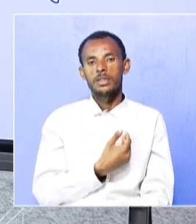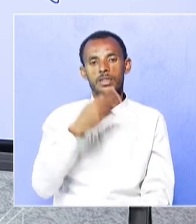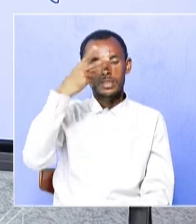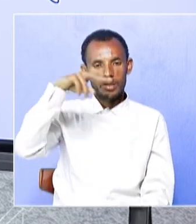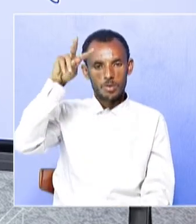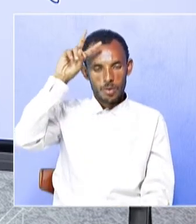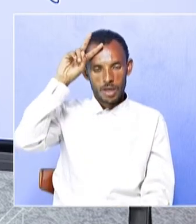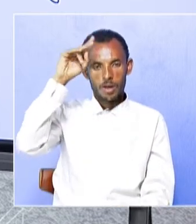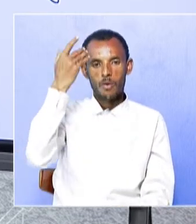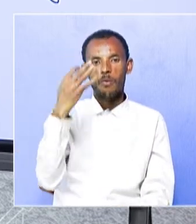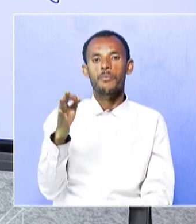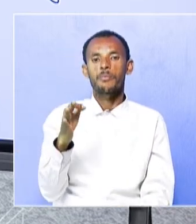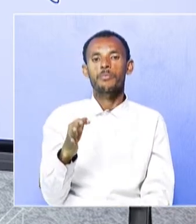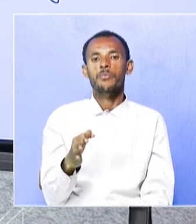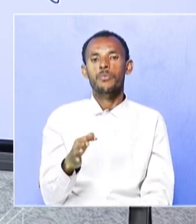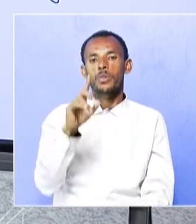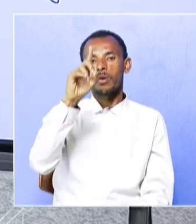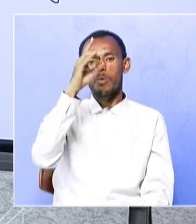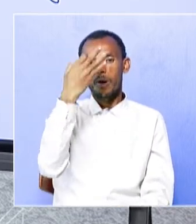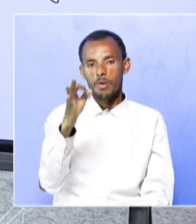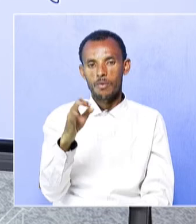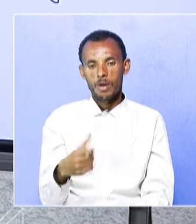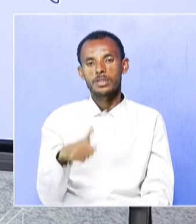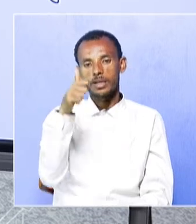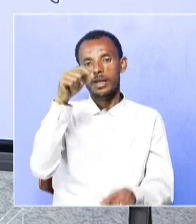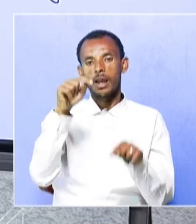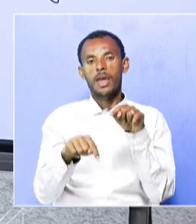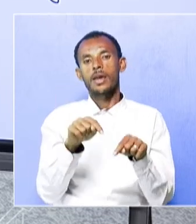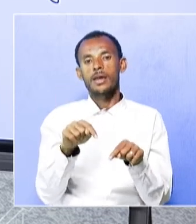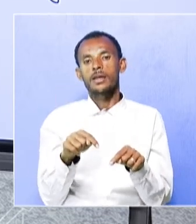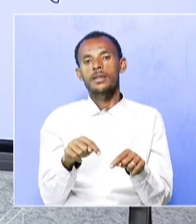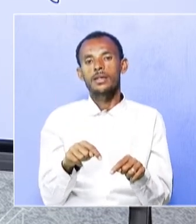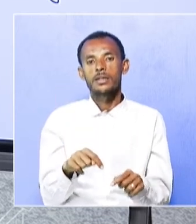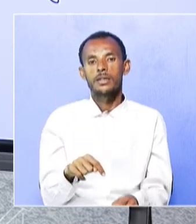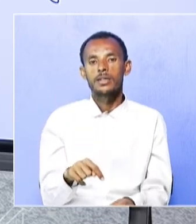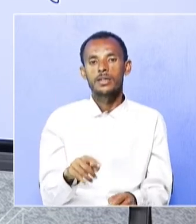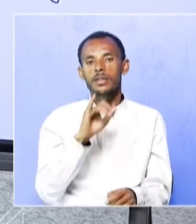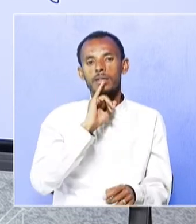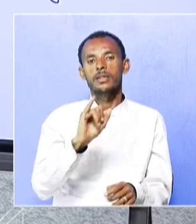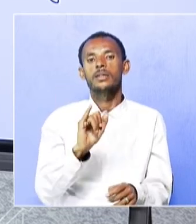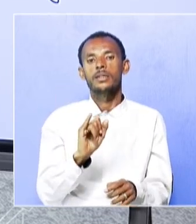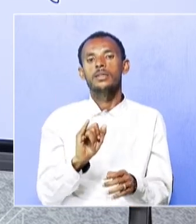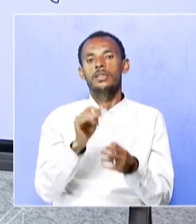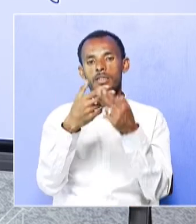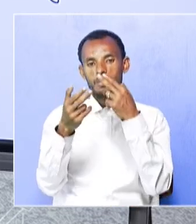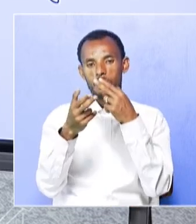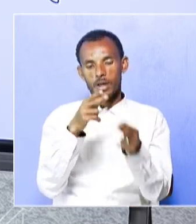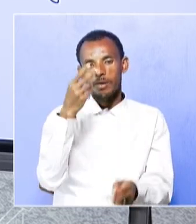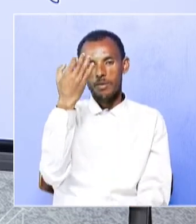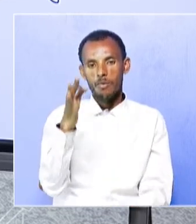square of one of, or the other leg, the square of the other leg is the product